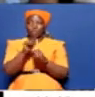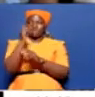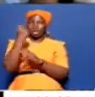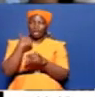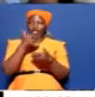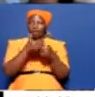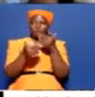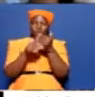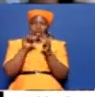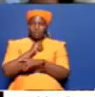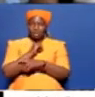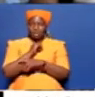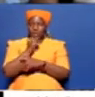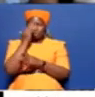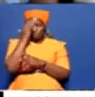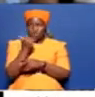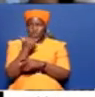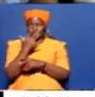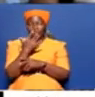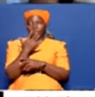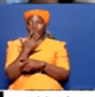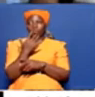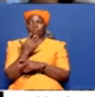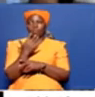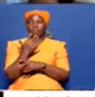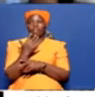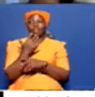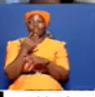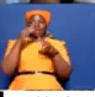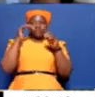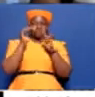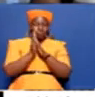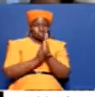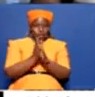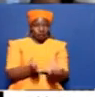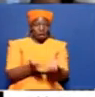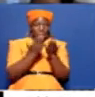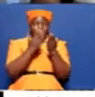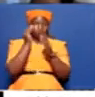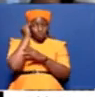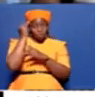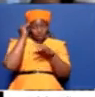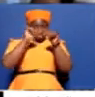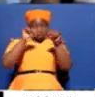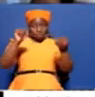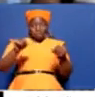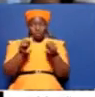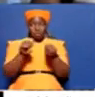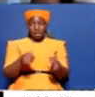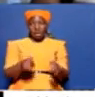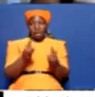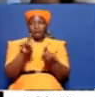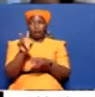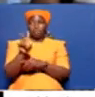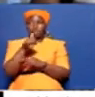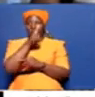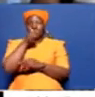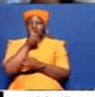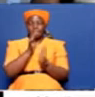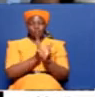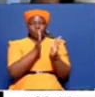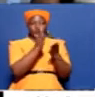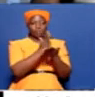of a passionate education system, and that allows both public and private sector to